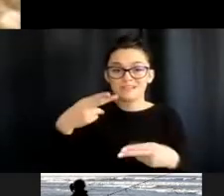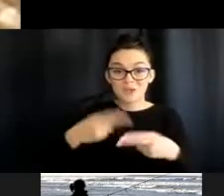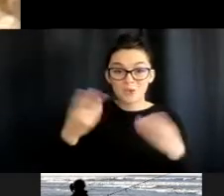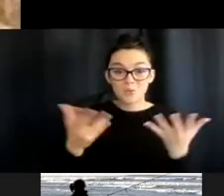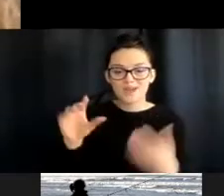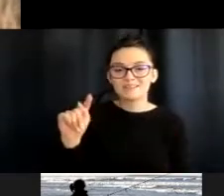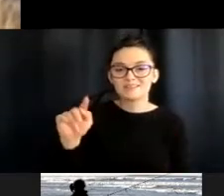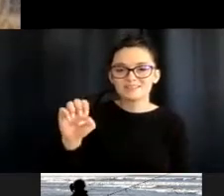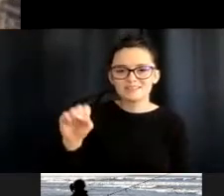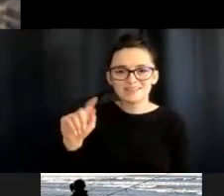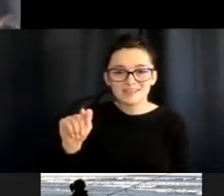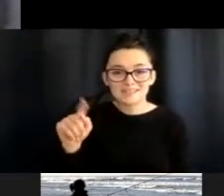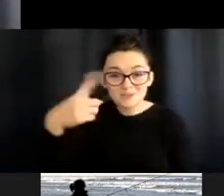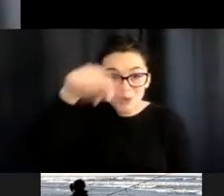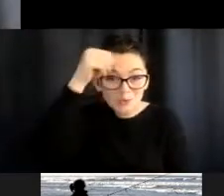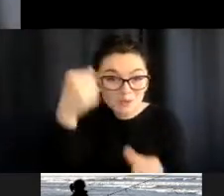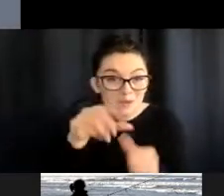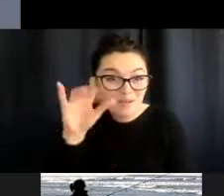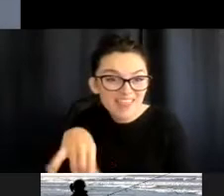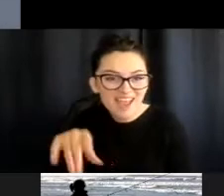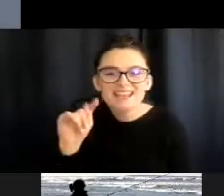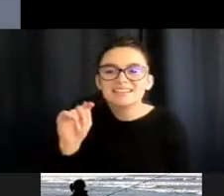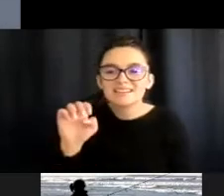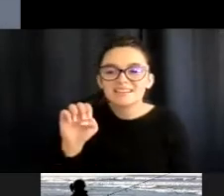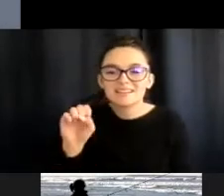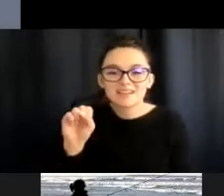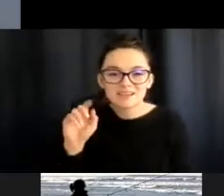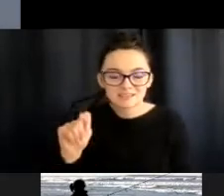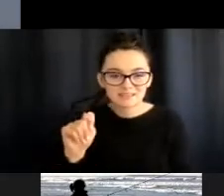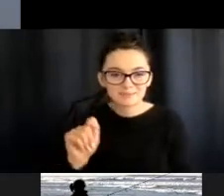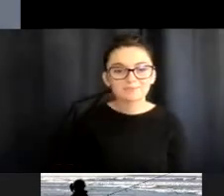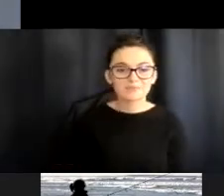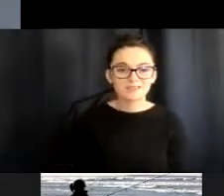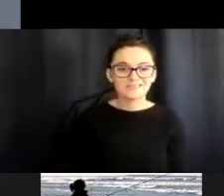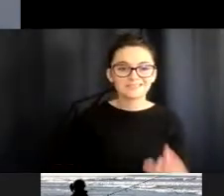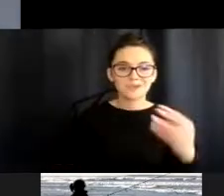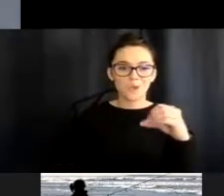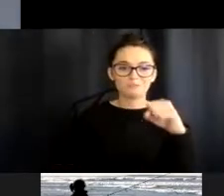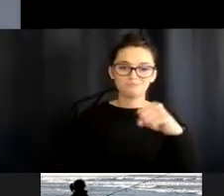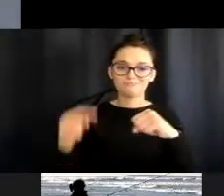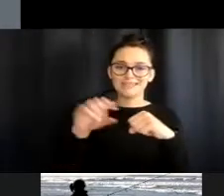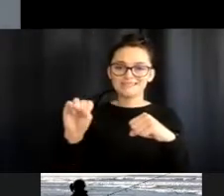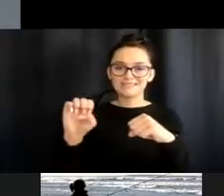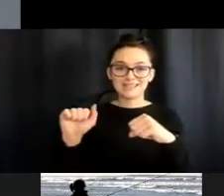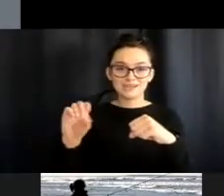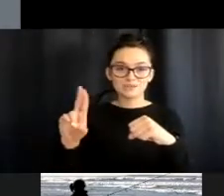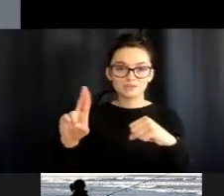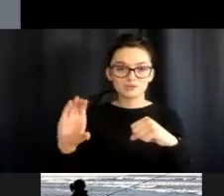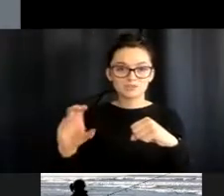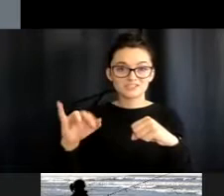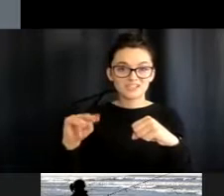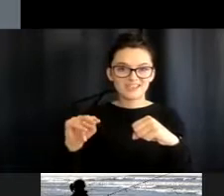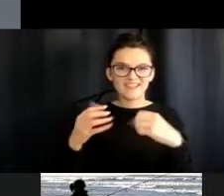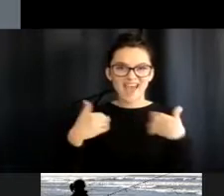guys remember that? Test. So the spines fall off and we have a test that's left.